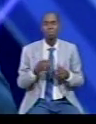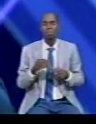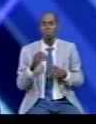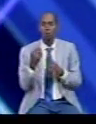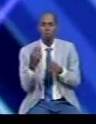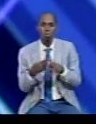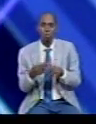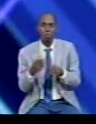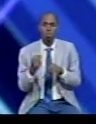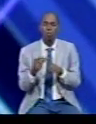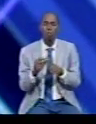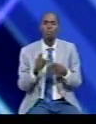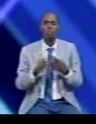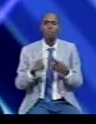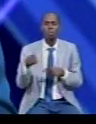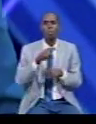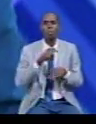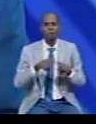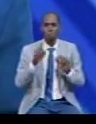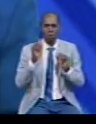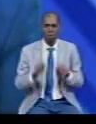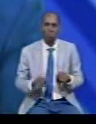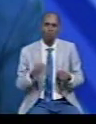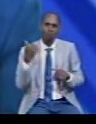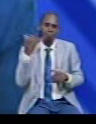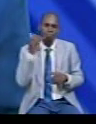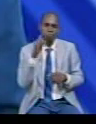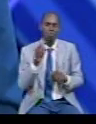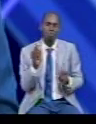Establish purposeful correspondence.